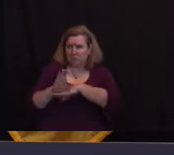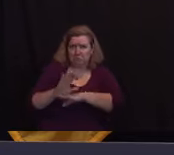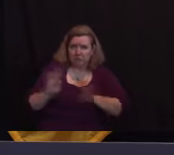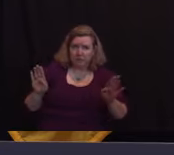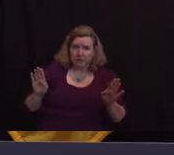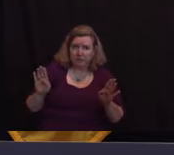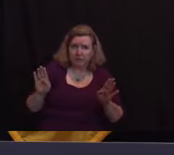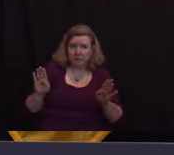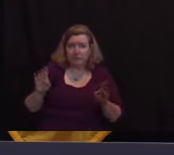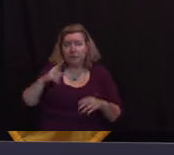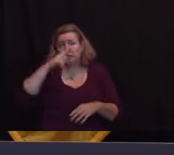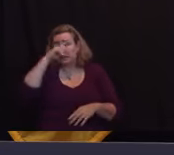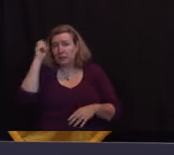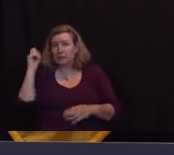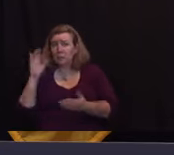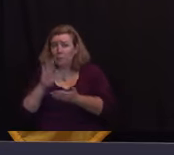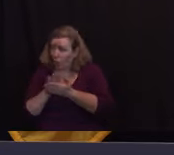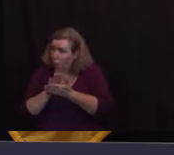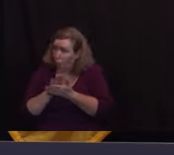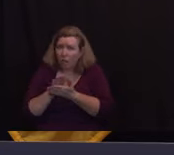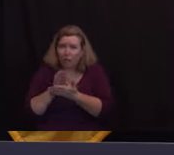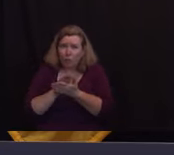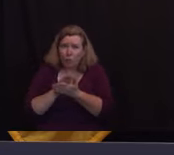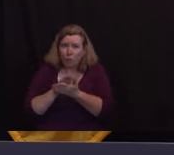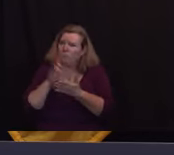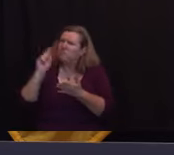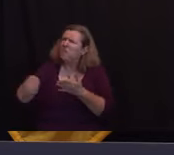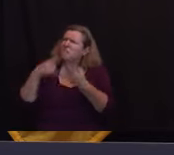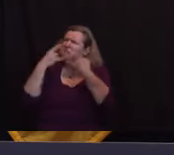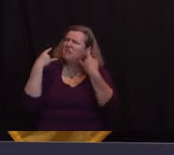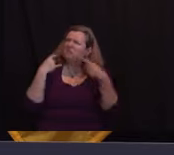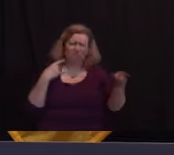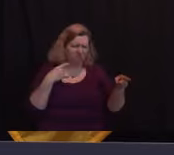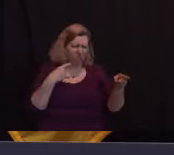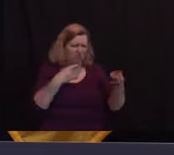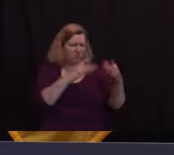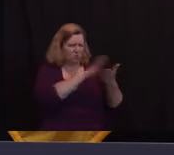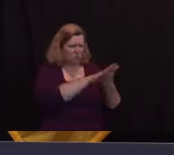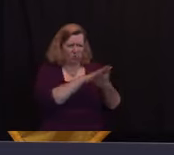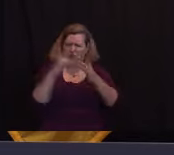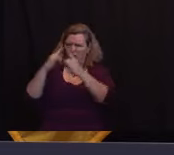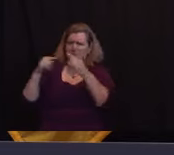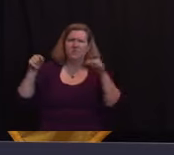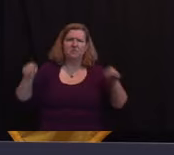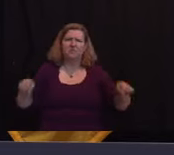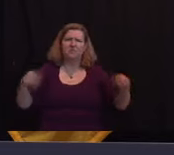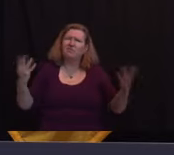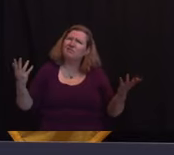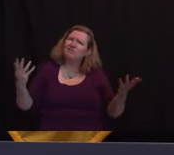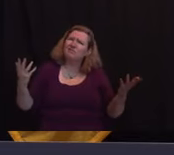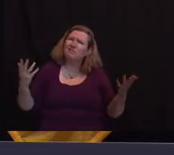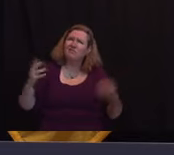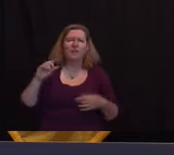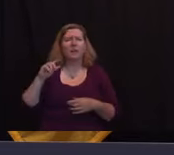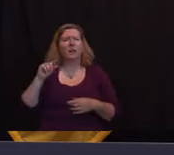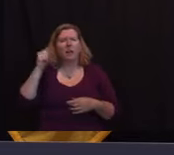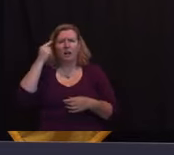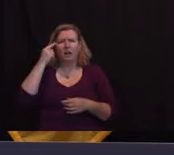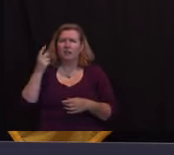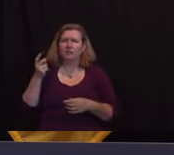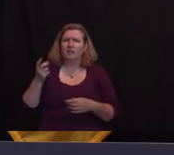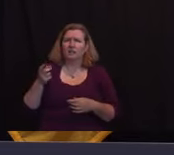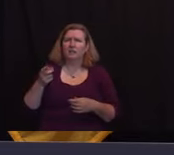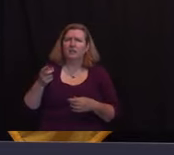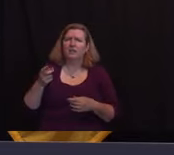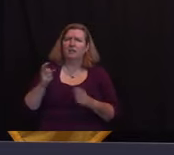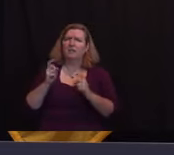school, they would have to wear a mask. Governor Cuomo recognized this discrepancy, and he decided to make mask wearing optional to the districts